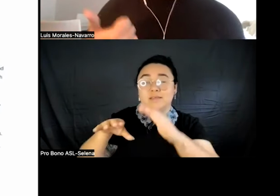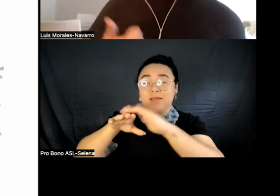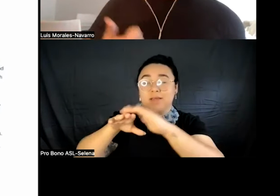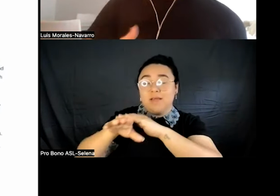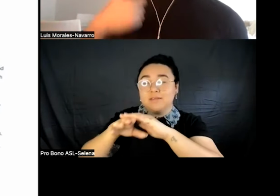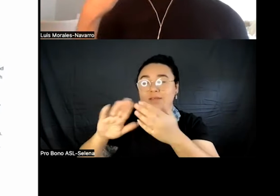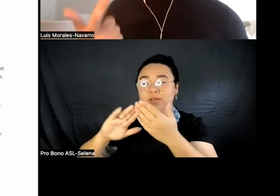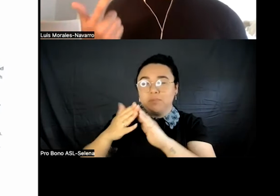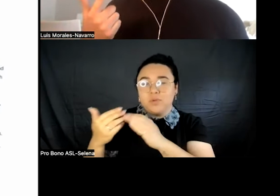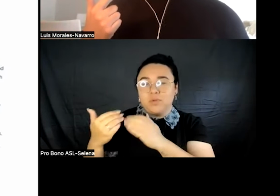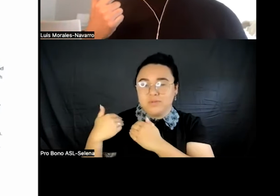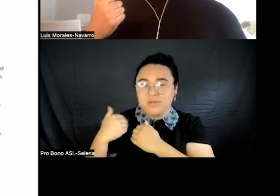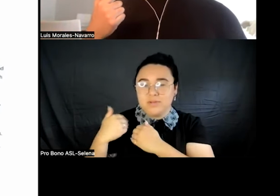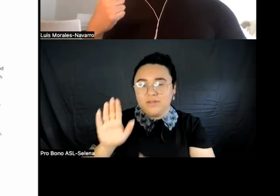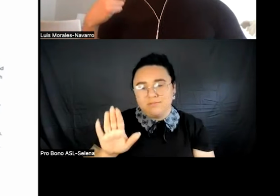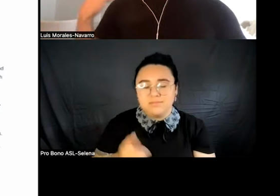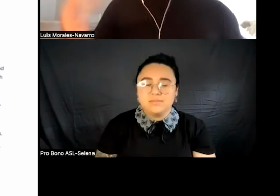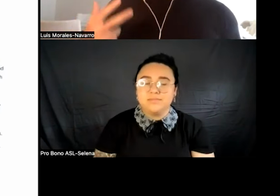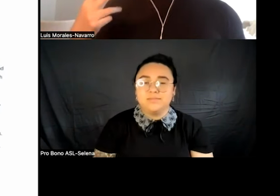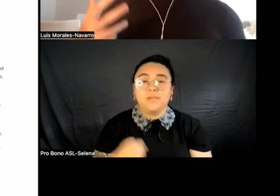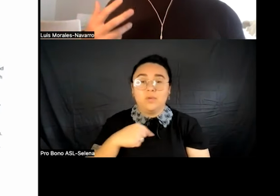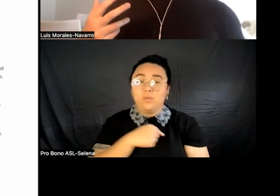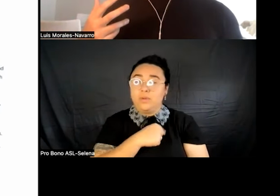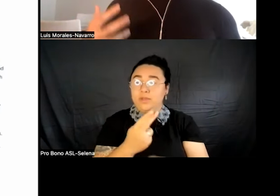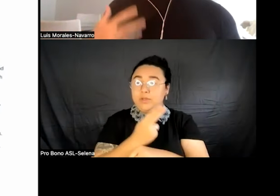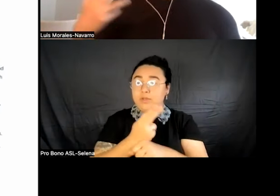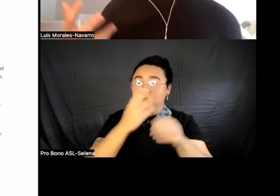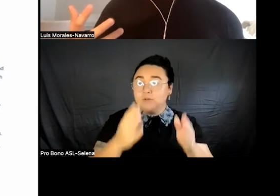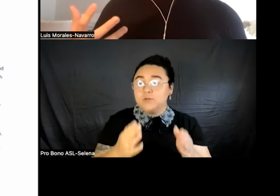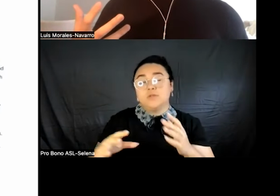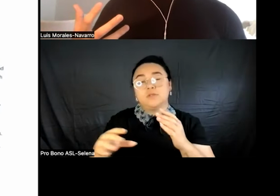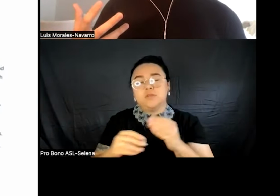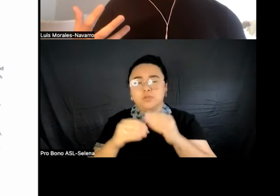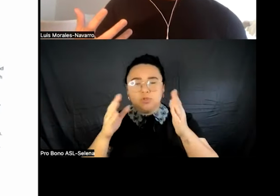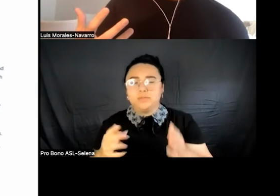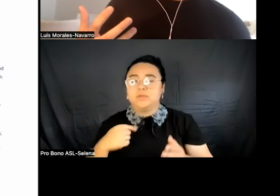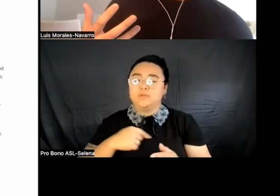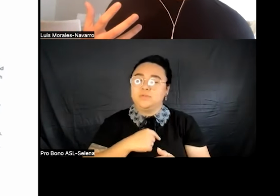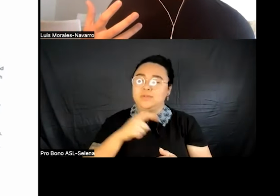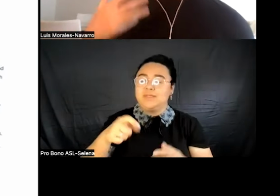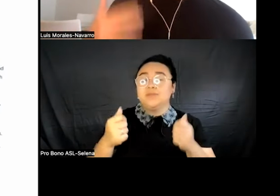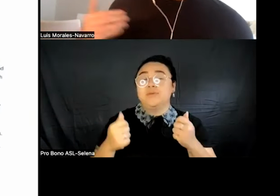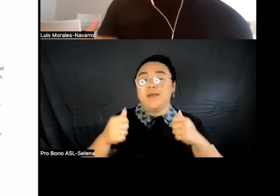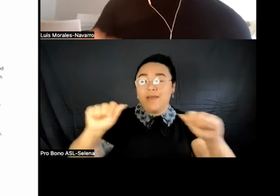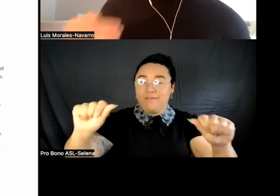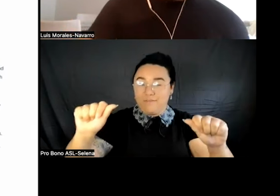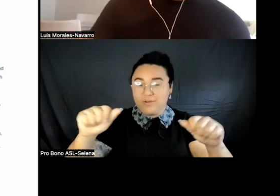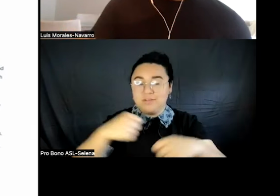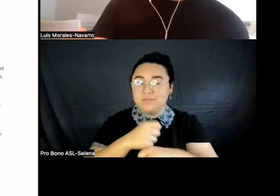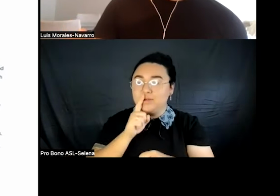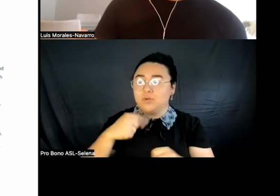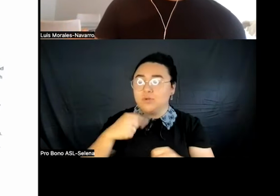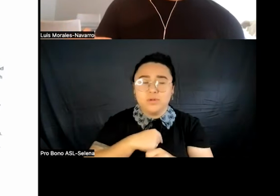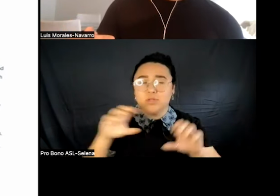as users, as contributors, we need to make an effort to ensure that we're doing everything that we